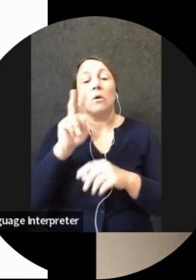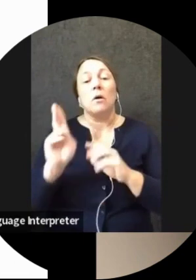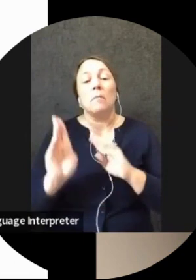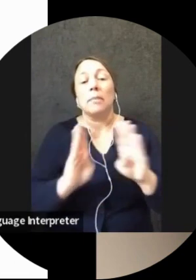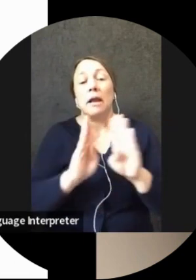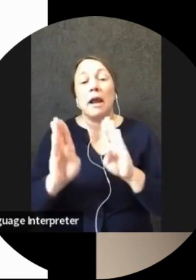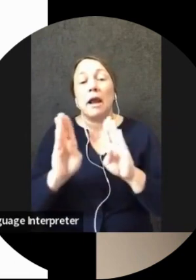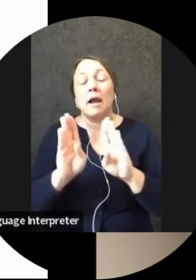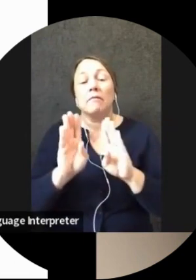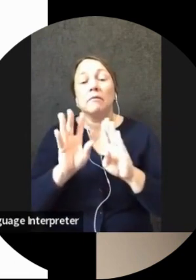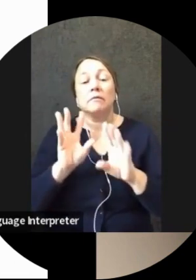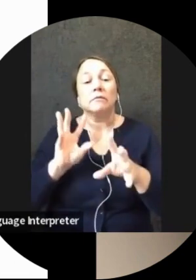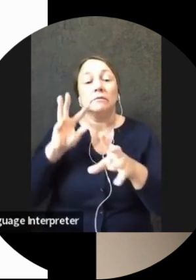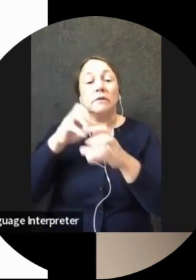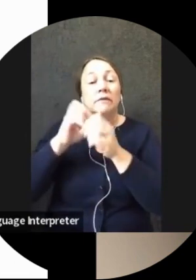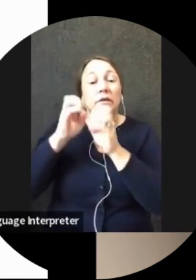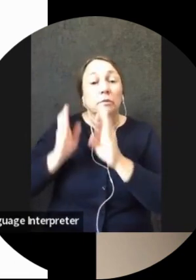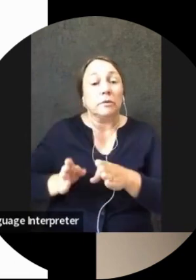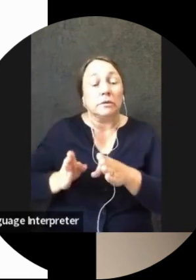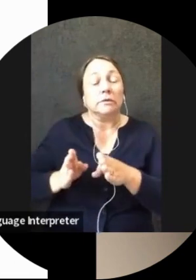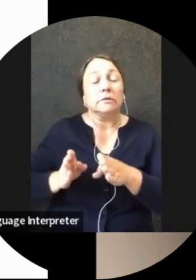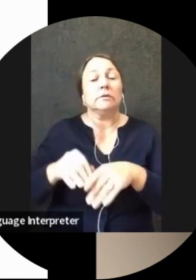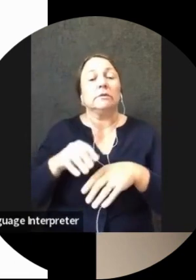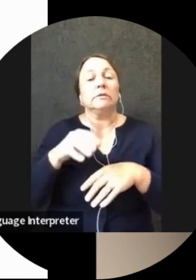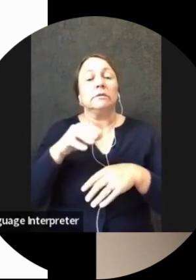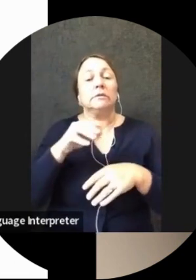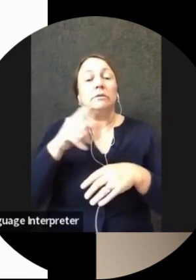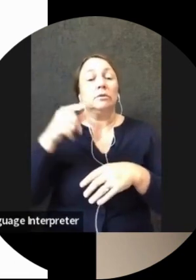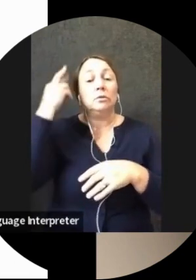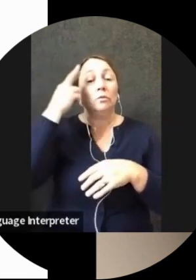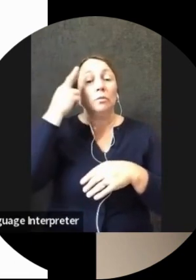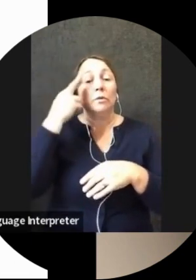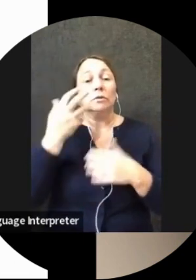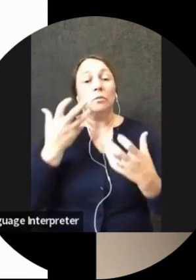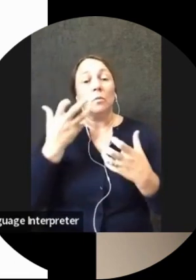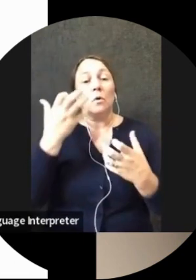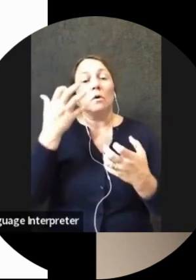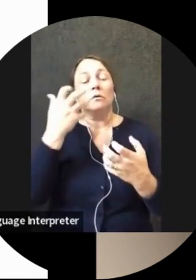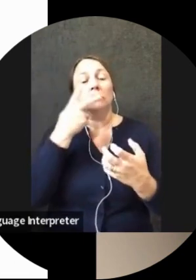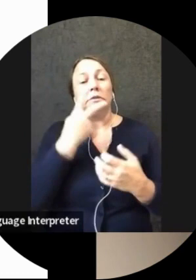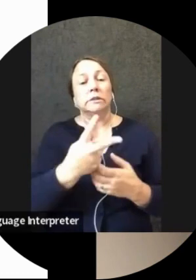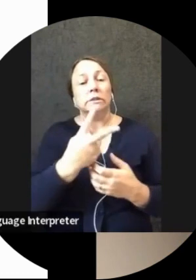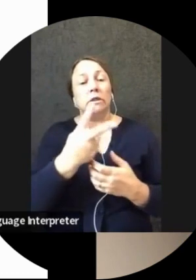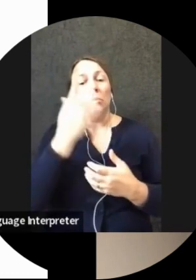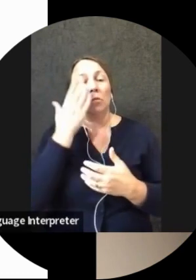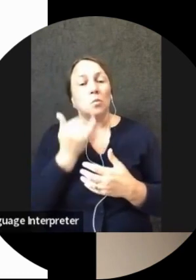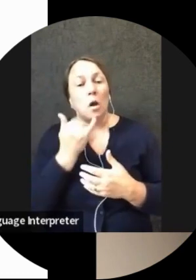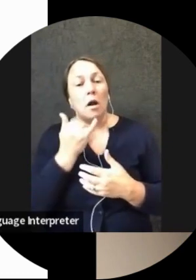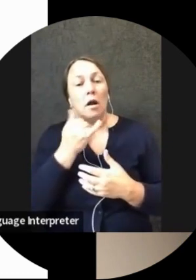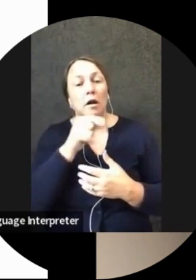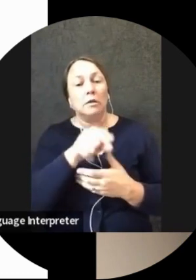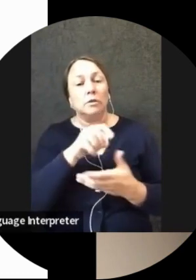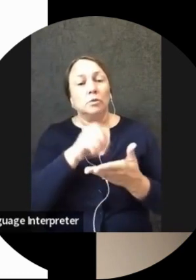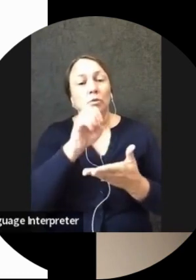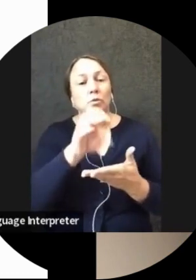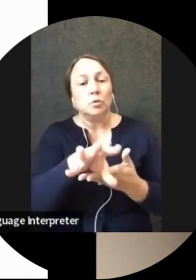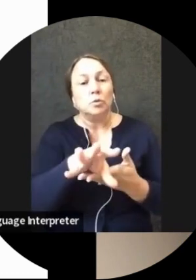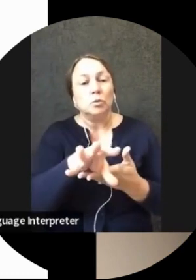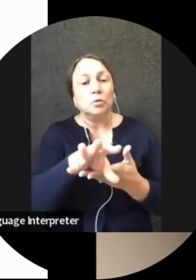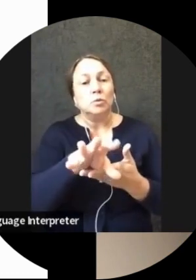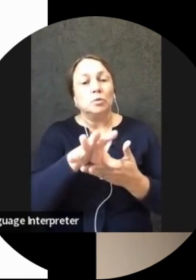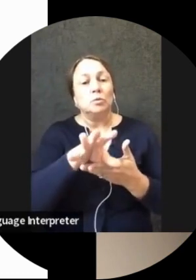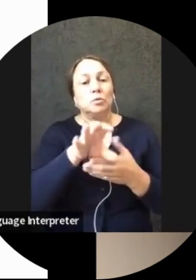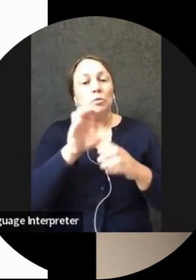and the purpose is to try to find out why the student engages in the behavior in